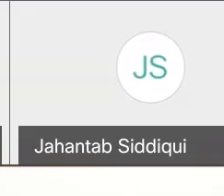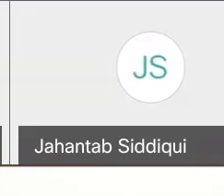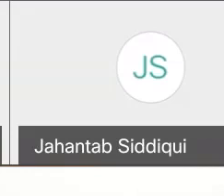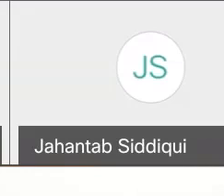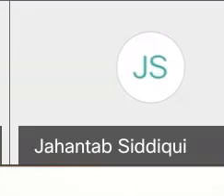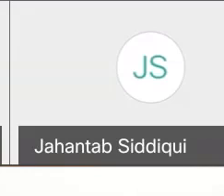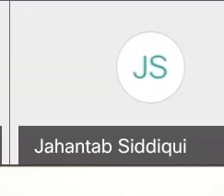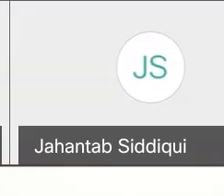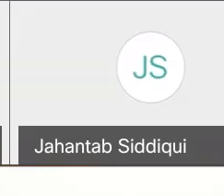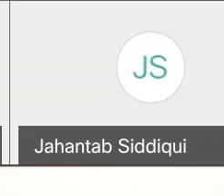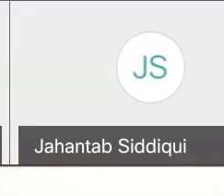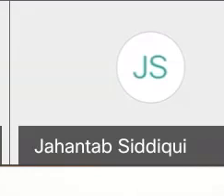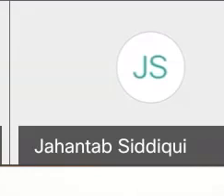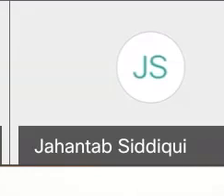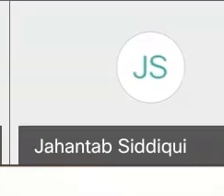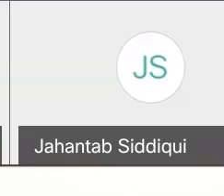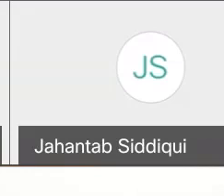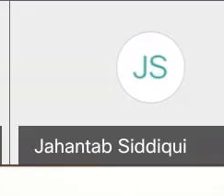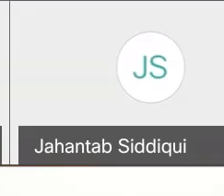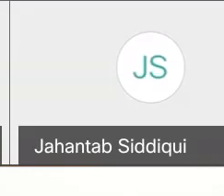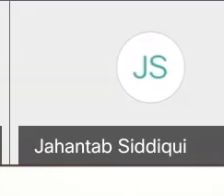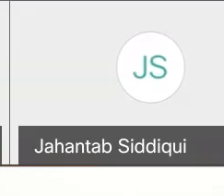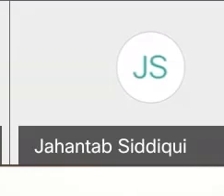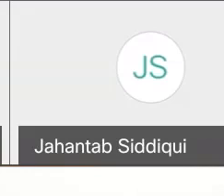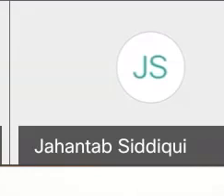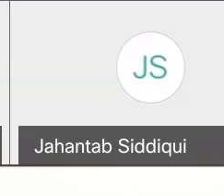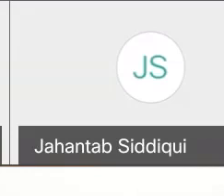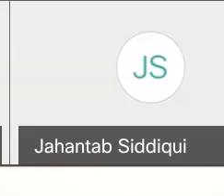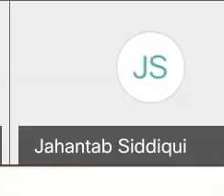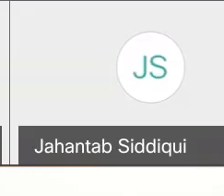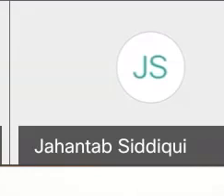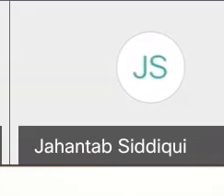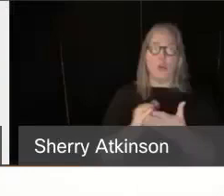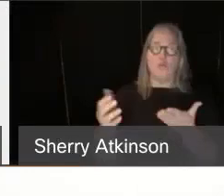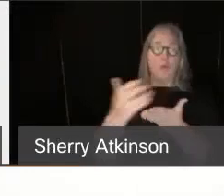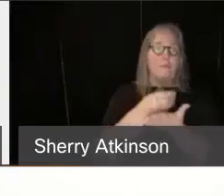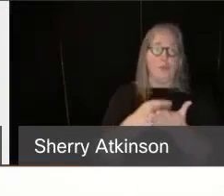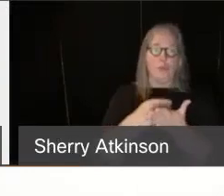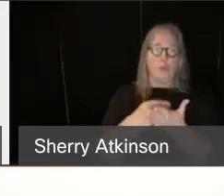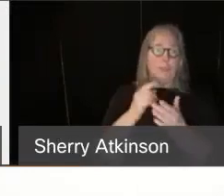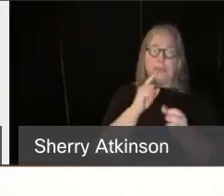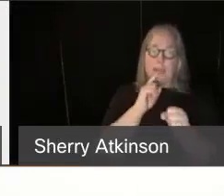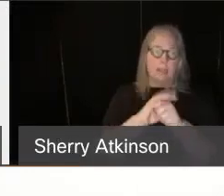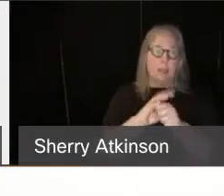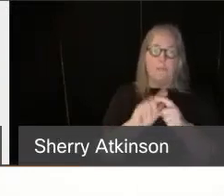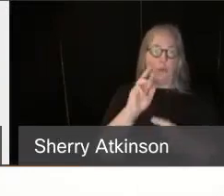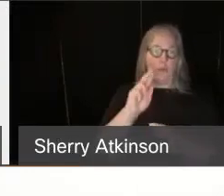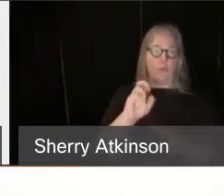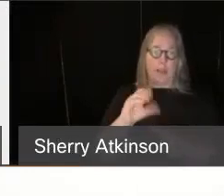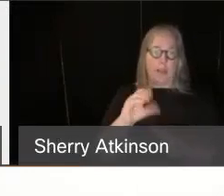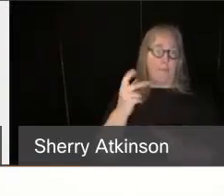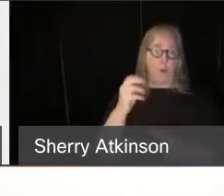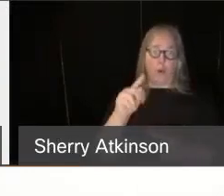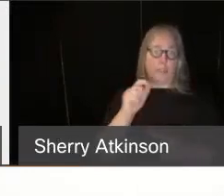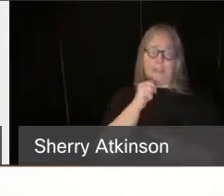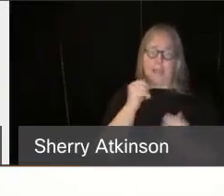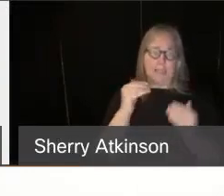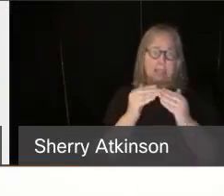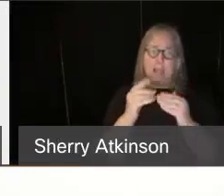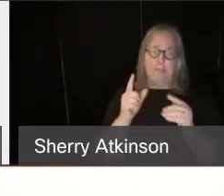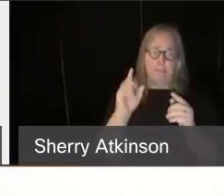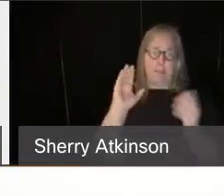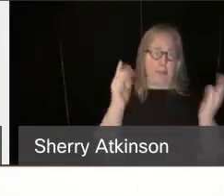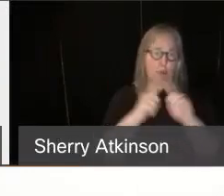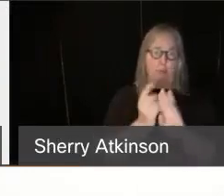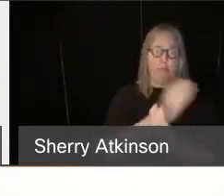1.25%. Even with that, the revenue that's dedicated to rec and parks is not what it used to be. So if you look at